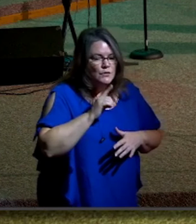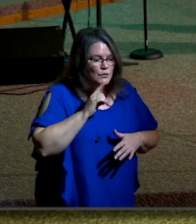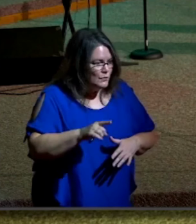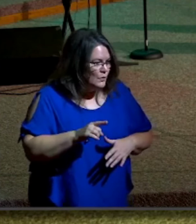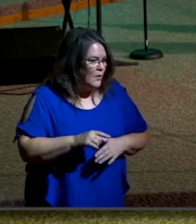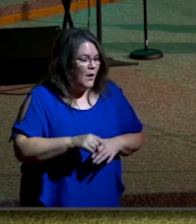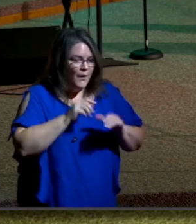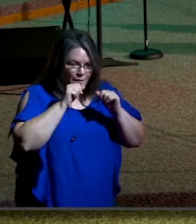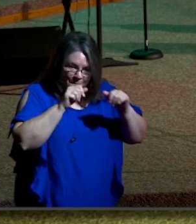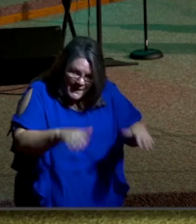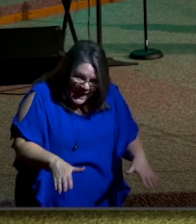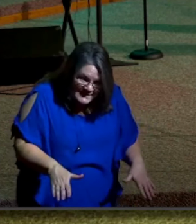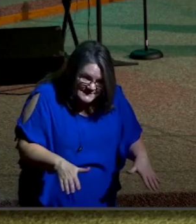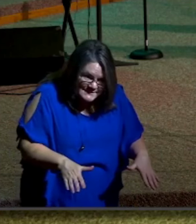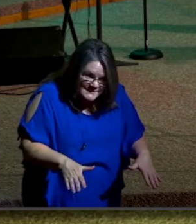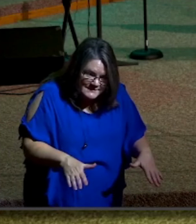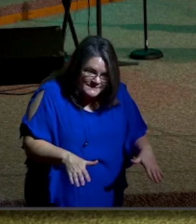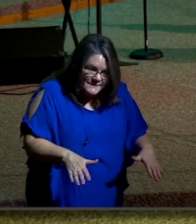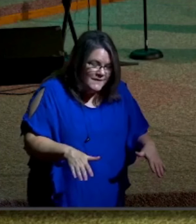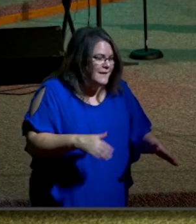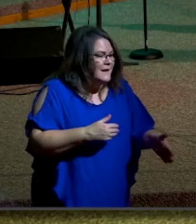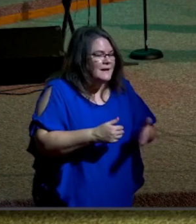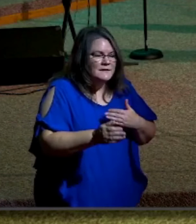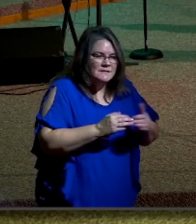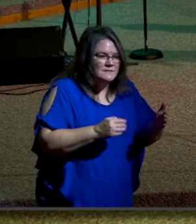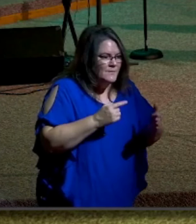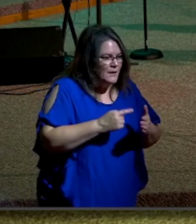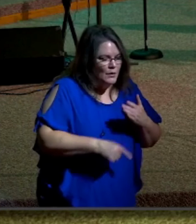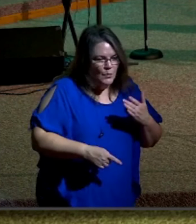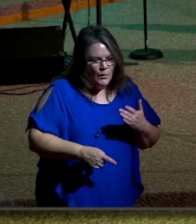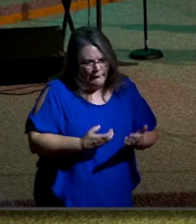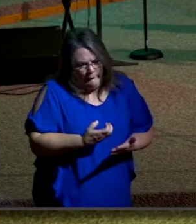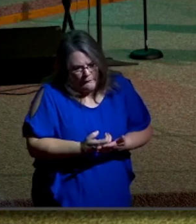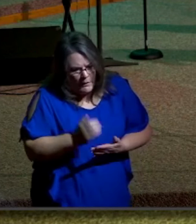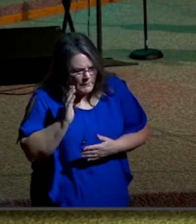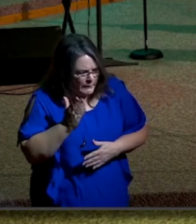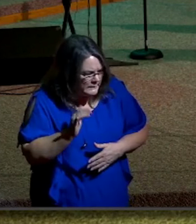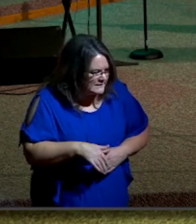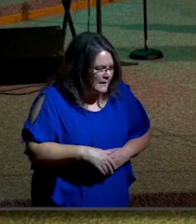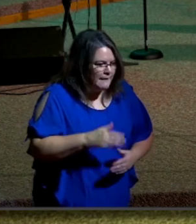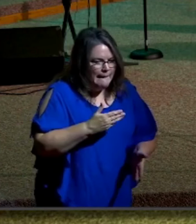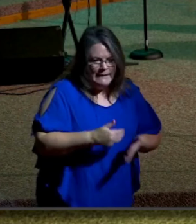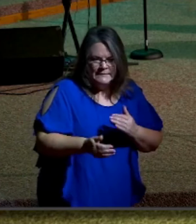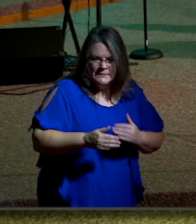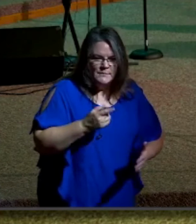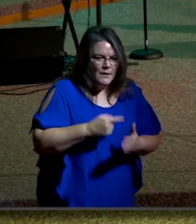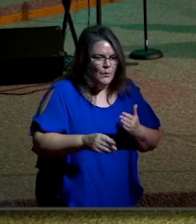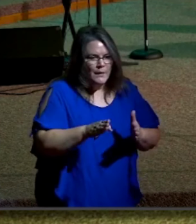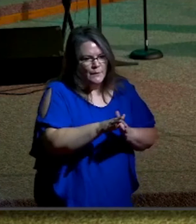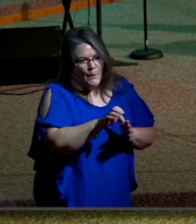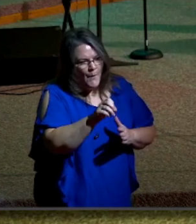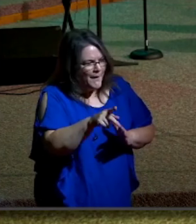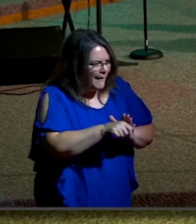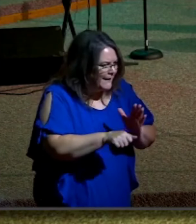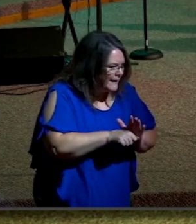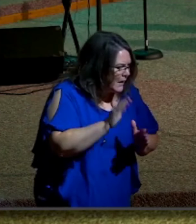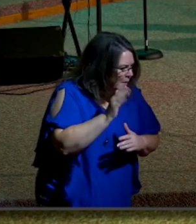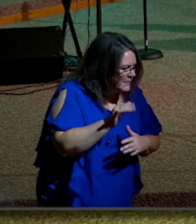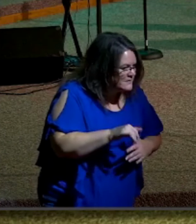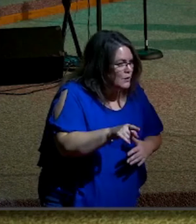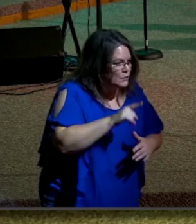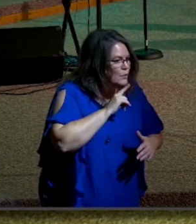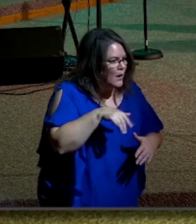blessed. No matter what the economy looks like, no matter what your bank account looks like, you are